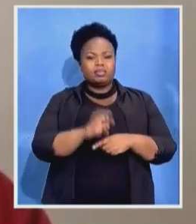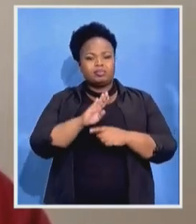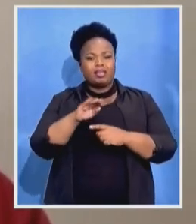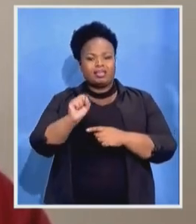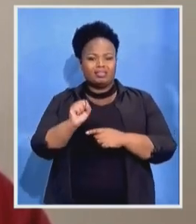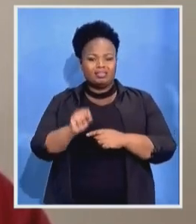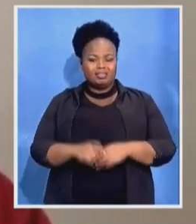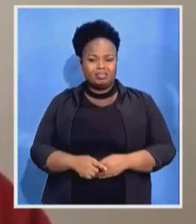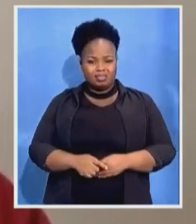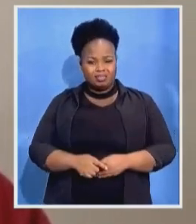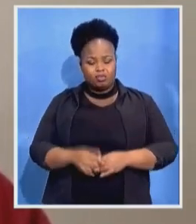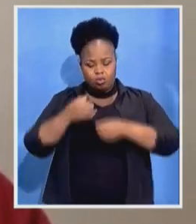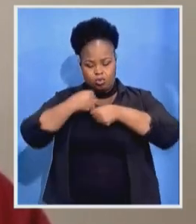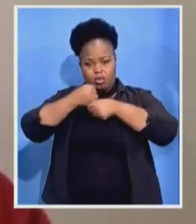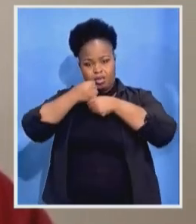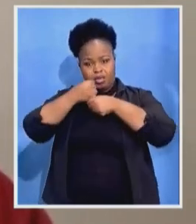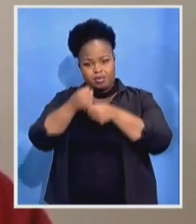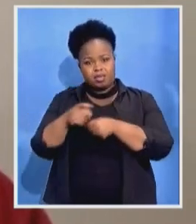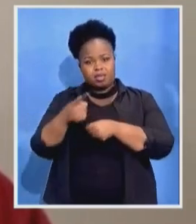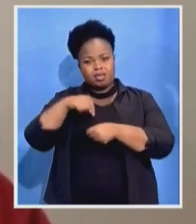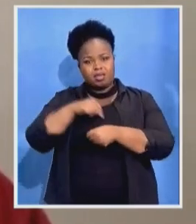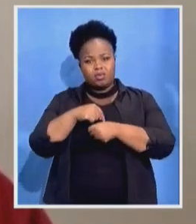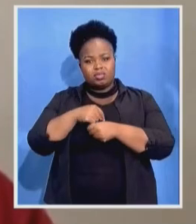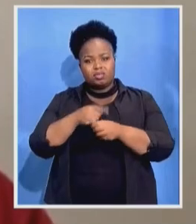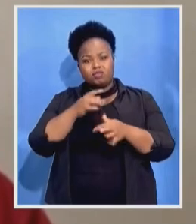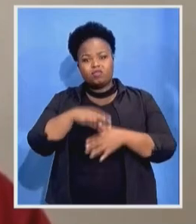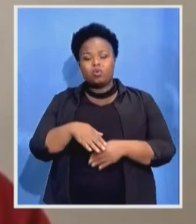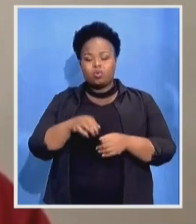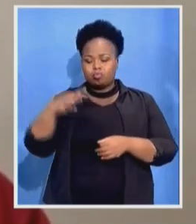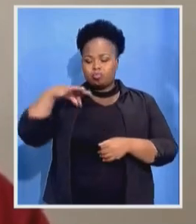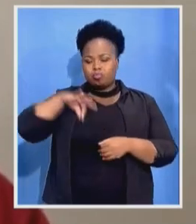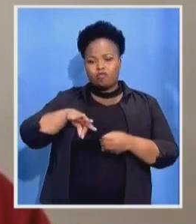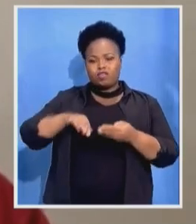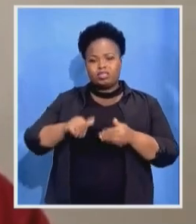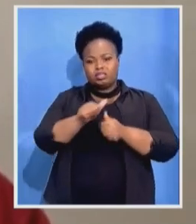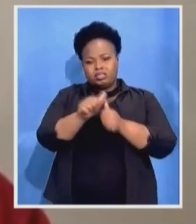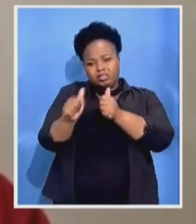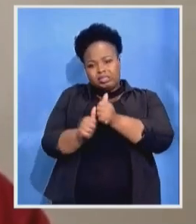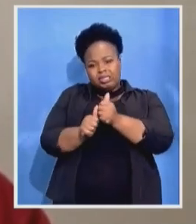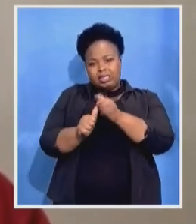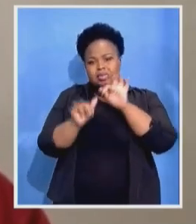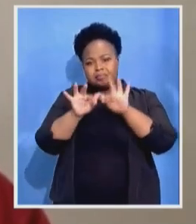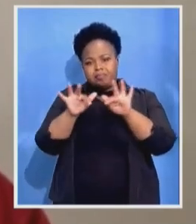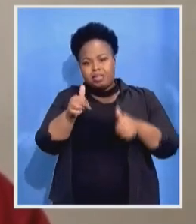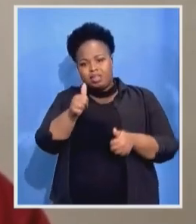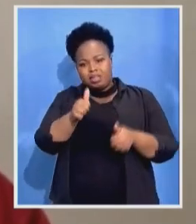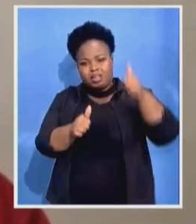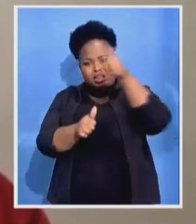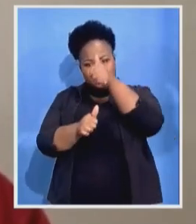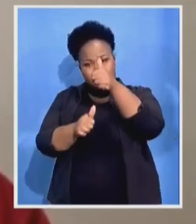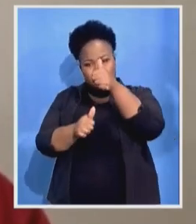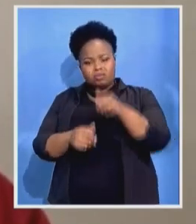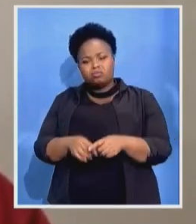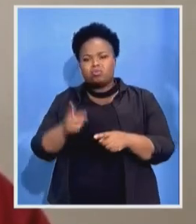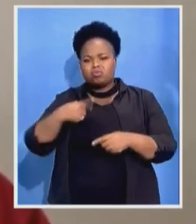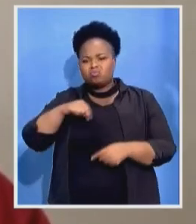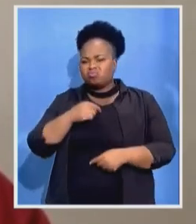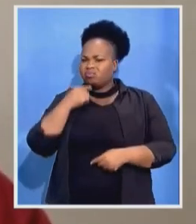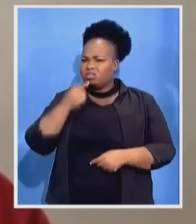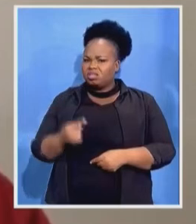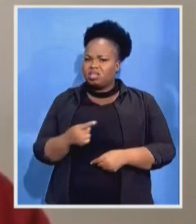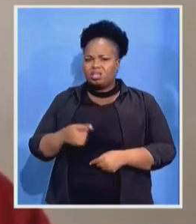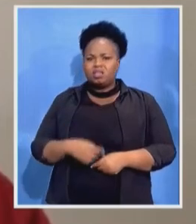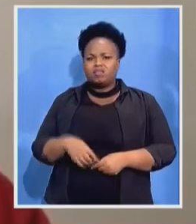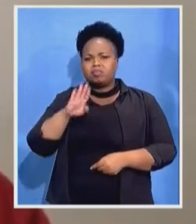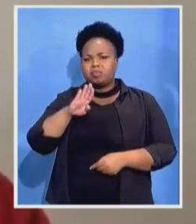people before profits is to say we are against the privatization of broadband spectrum. And